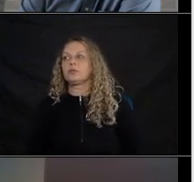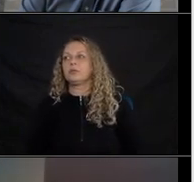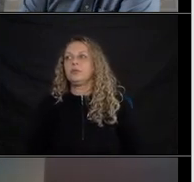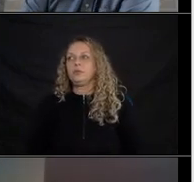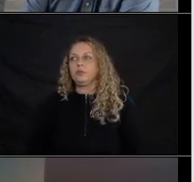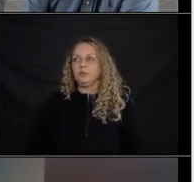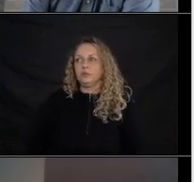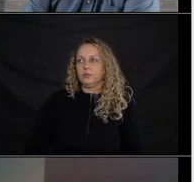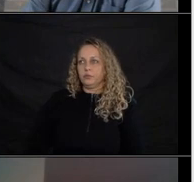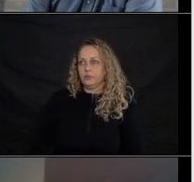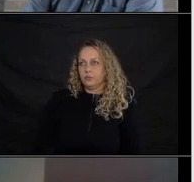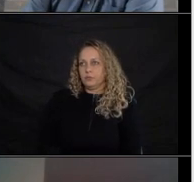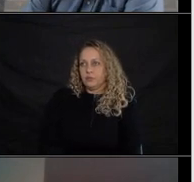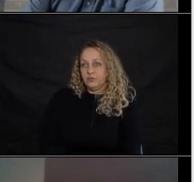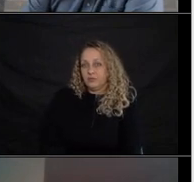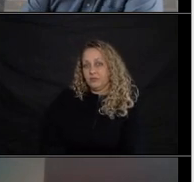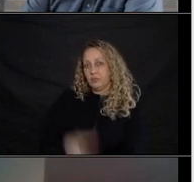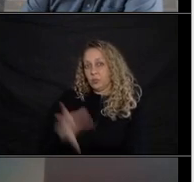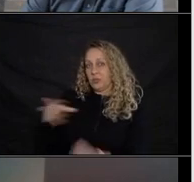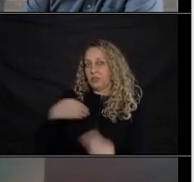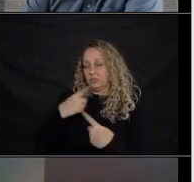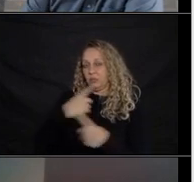Rebecca, would you like to accept the proclamation?